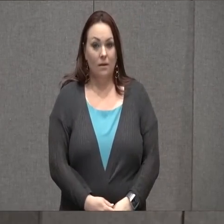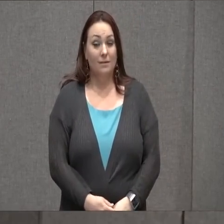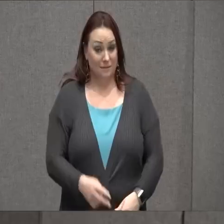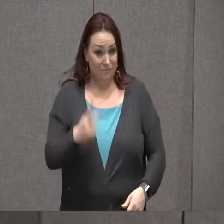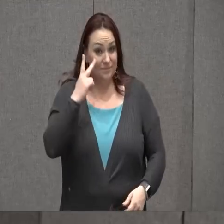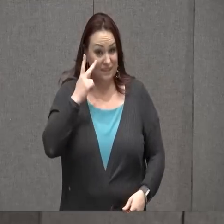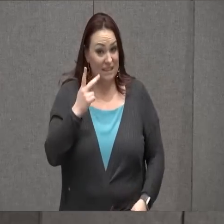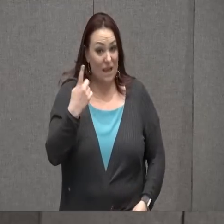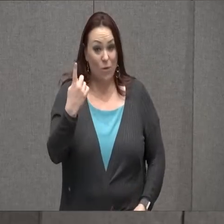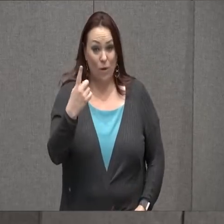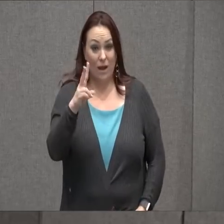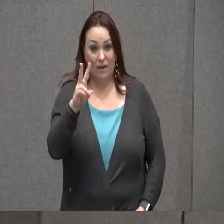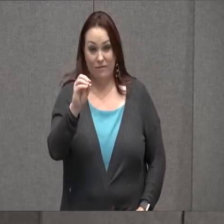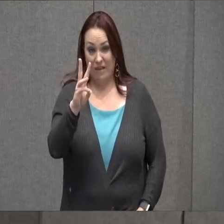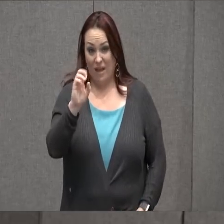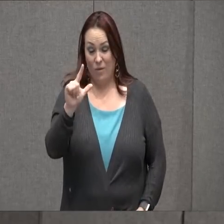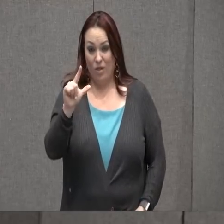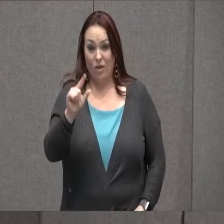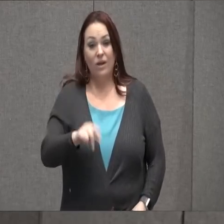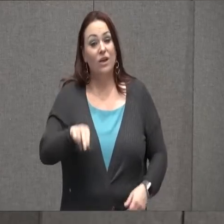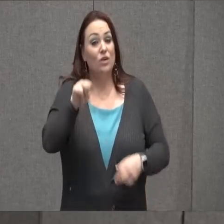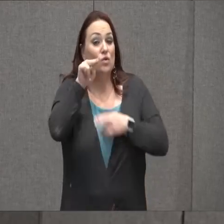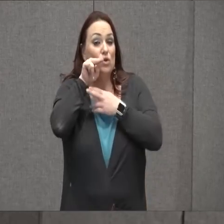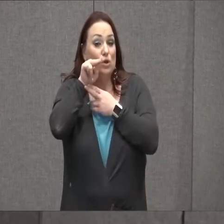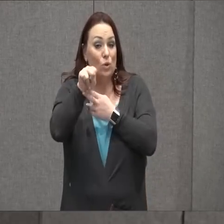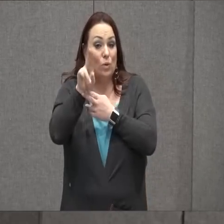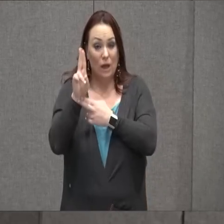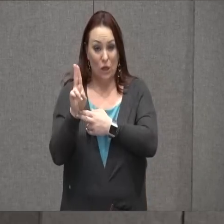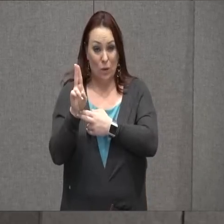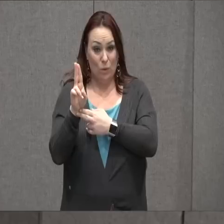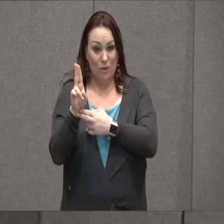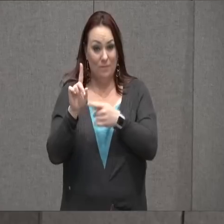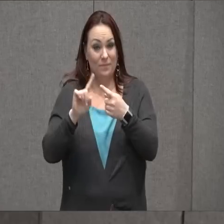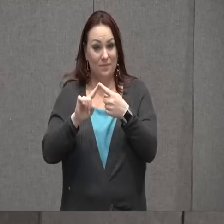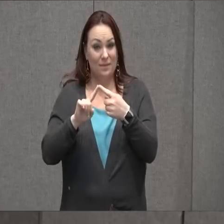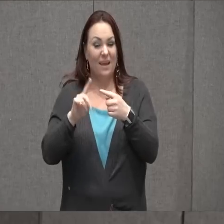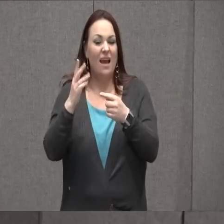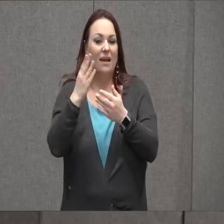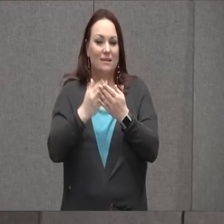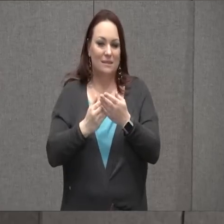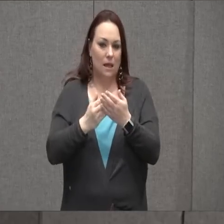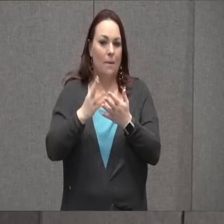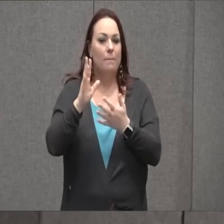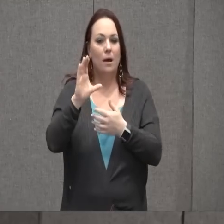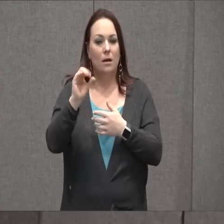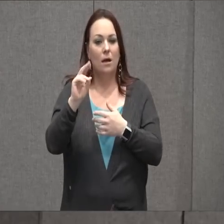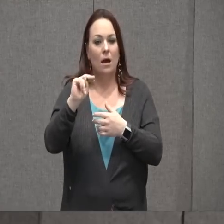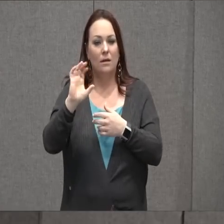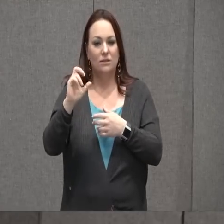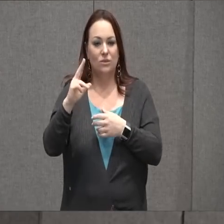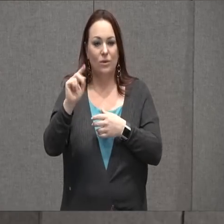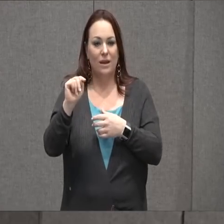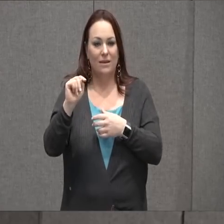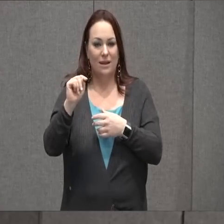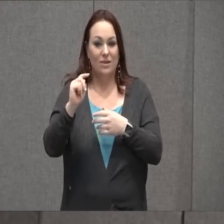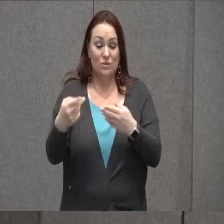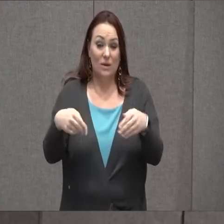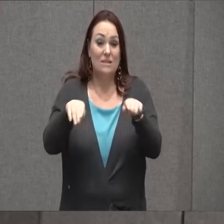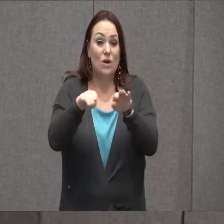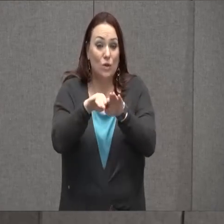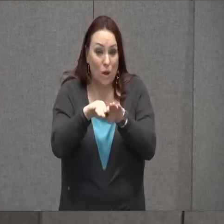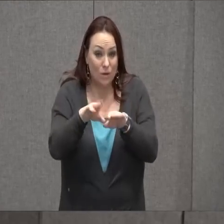See, one vowel. The vowel is U, followed by some consonants. So it's a closed